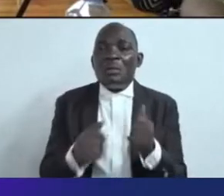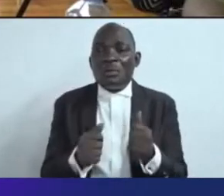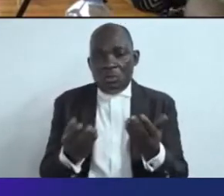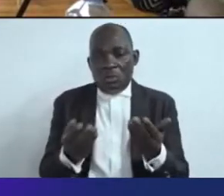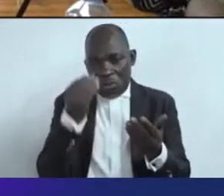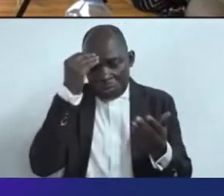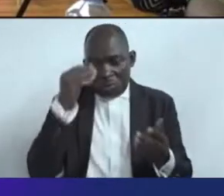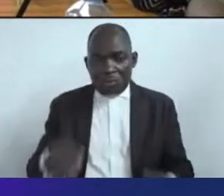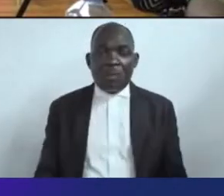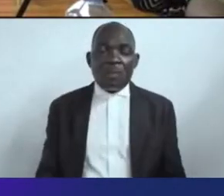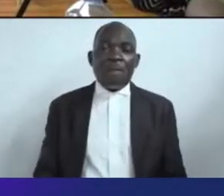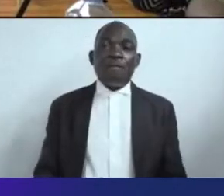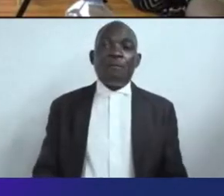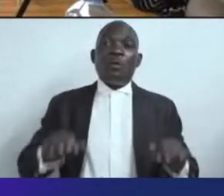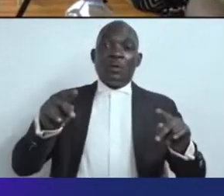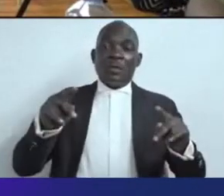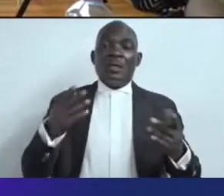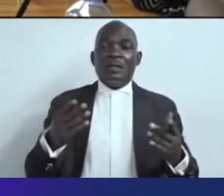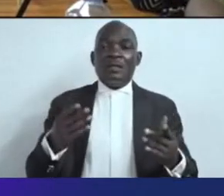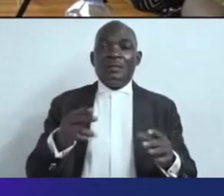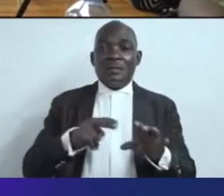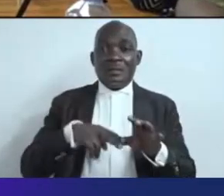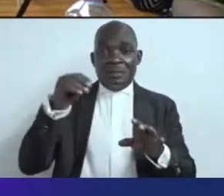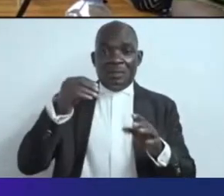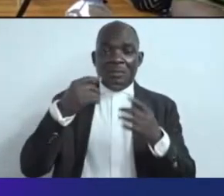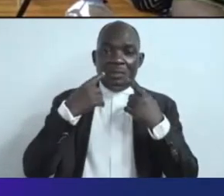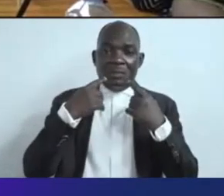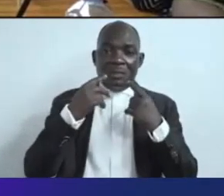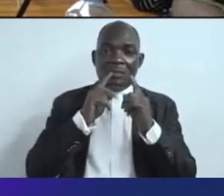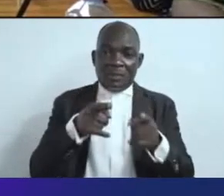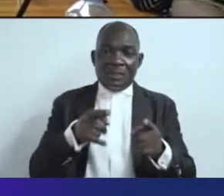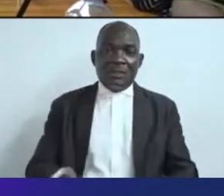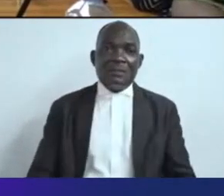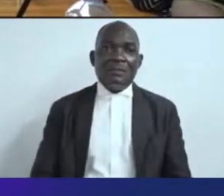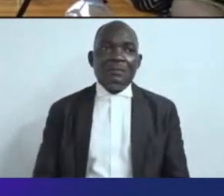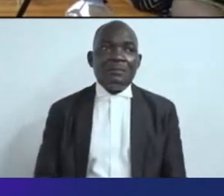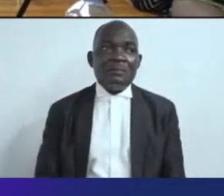Okay. Thank you. Sherman will take your response.